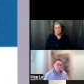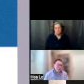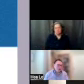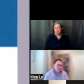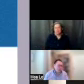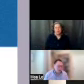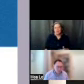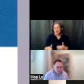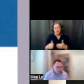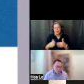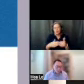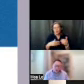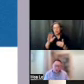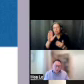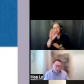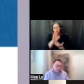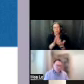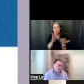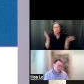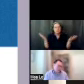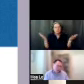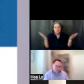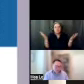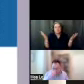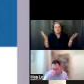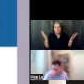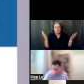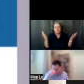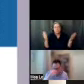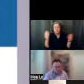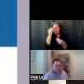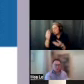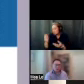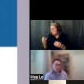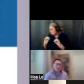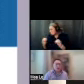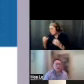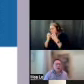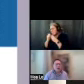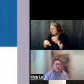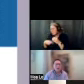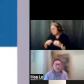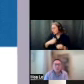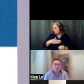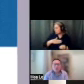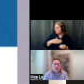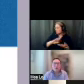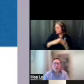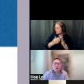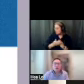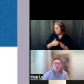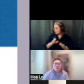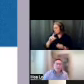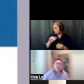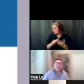however you wish to go about it, hey, no one seems to care about this right now. There's no voice for our population. I think that's a good start. But